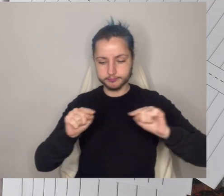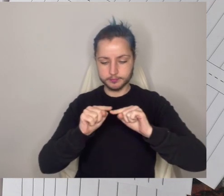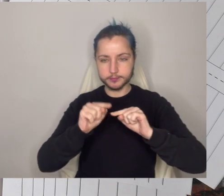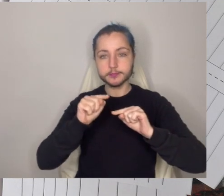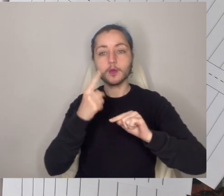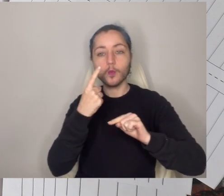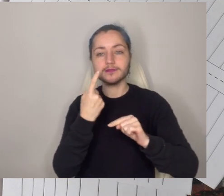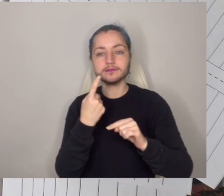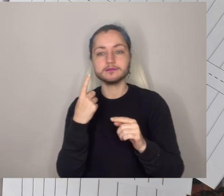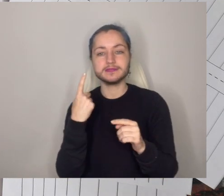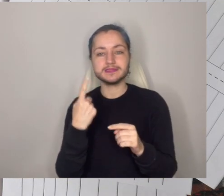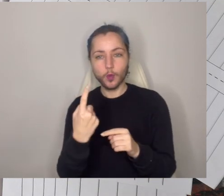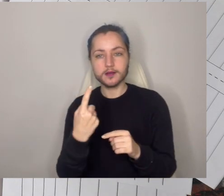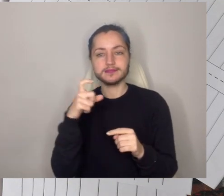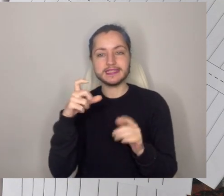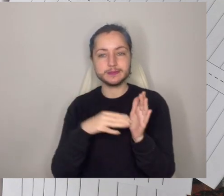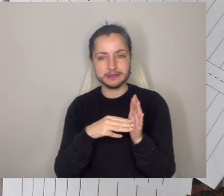There we go.